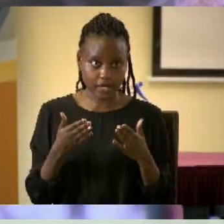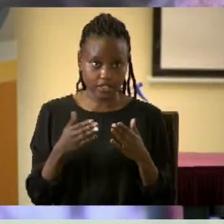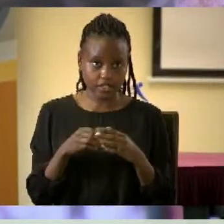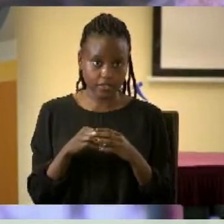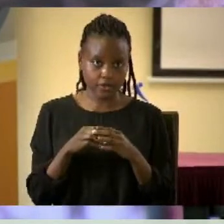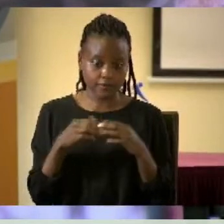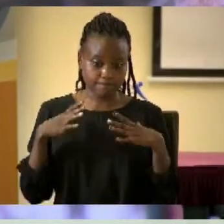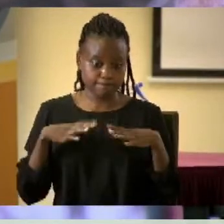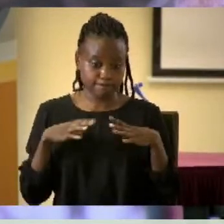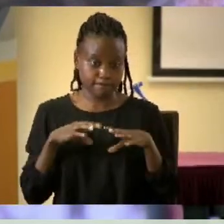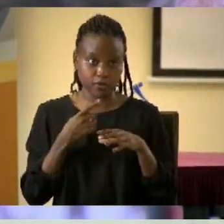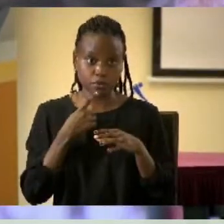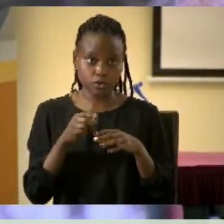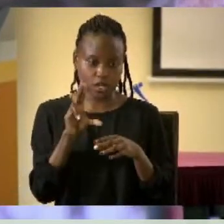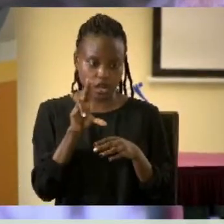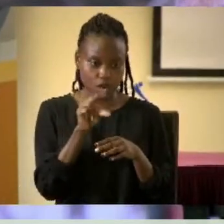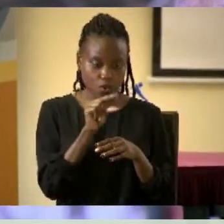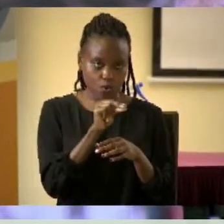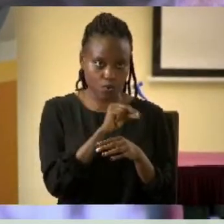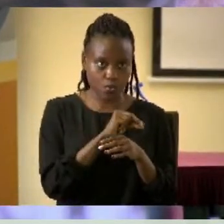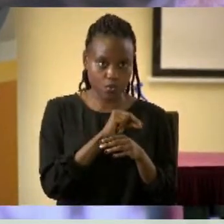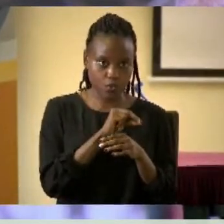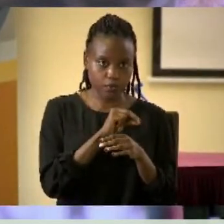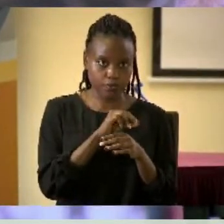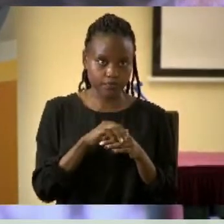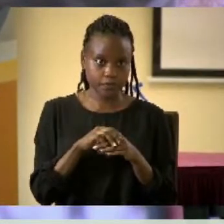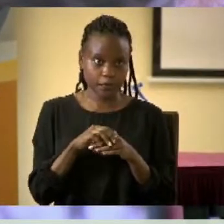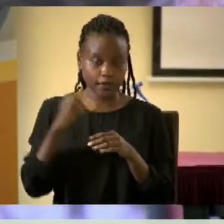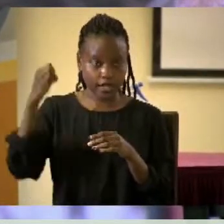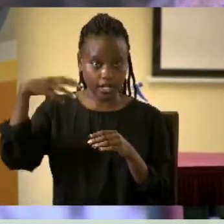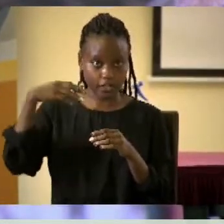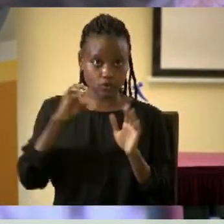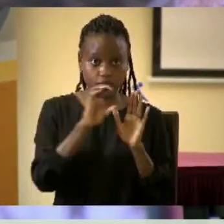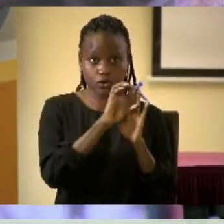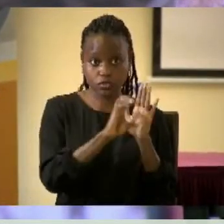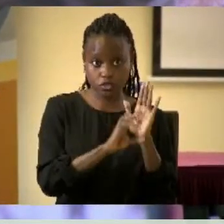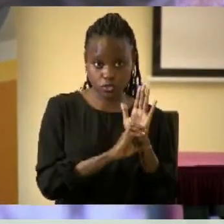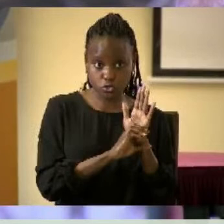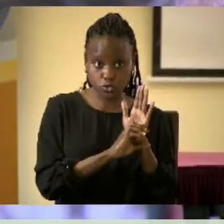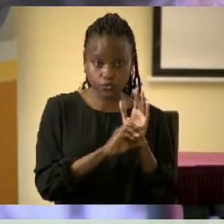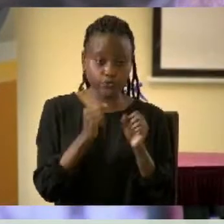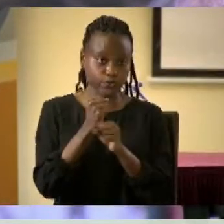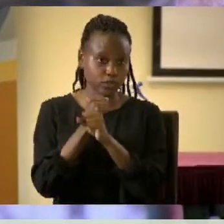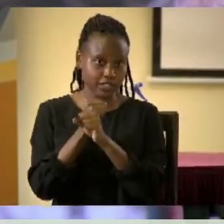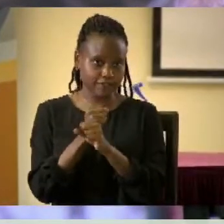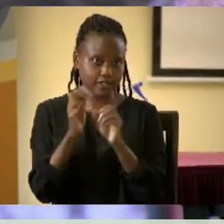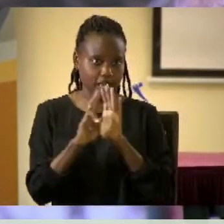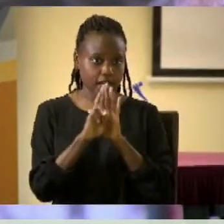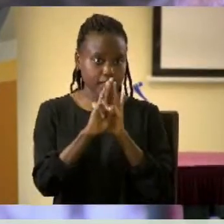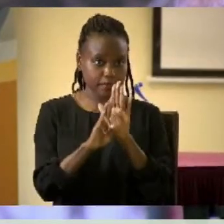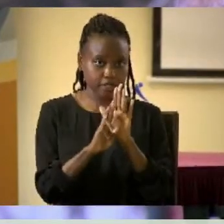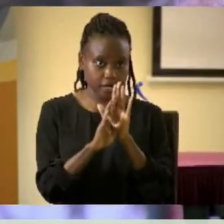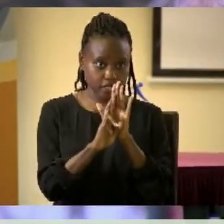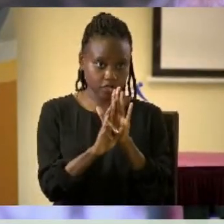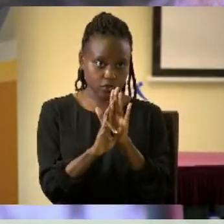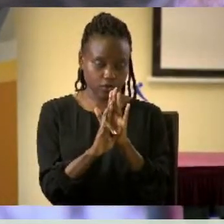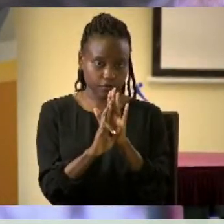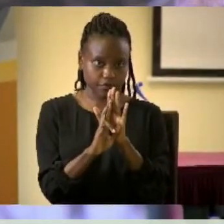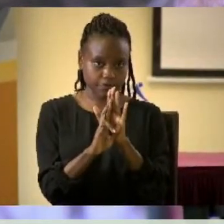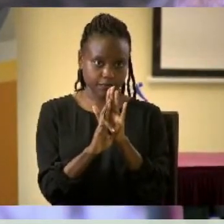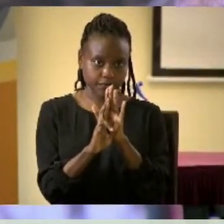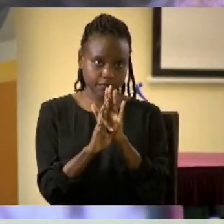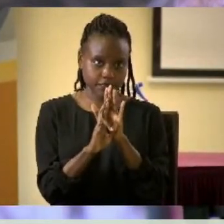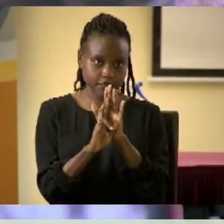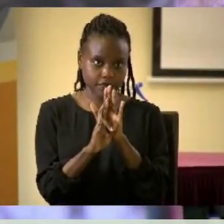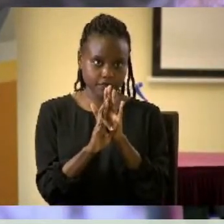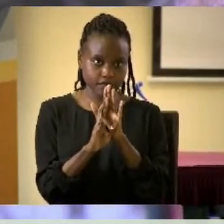raised against these provisions in light of the constitutional safeguards of the right to representation, which is